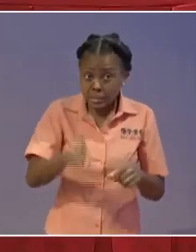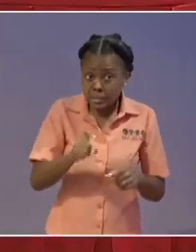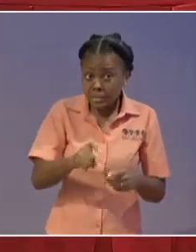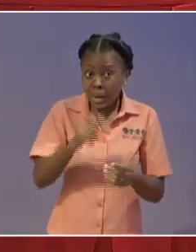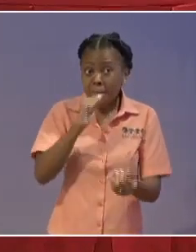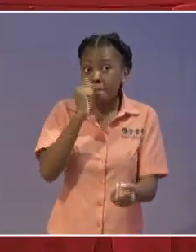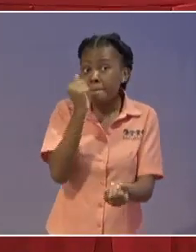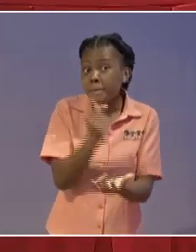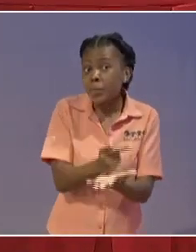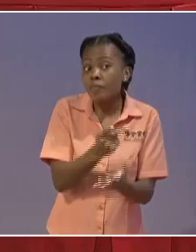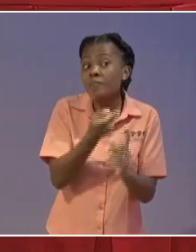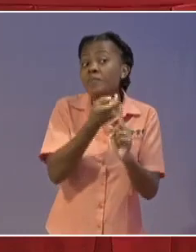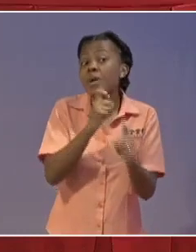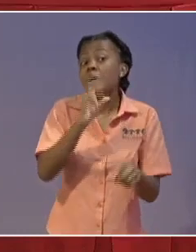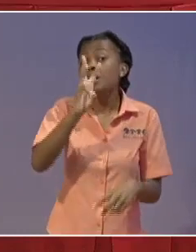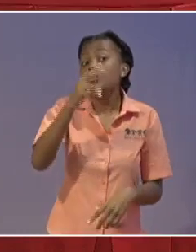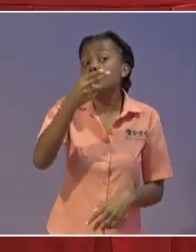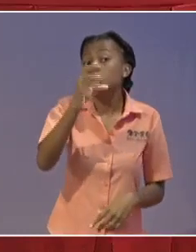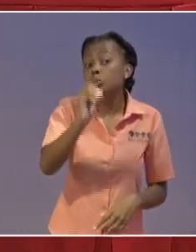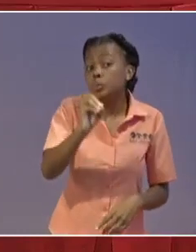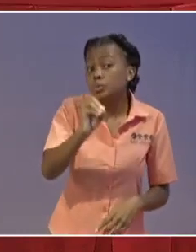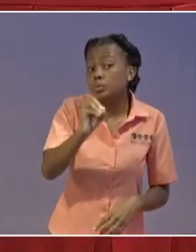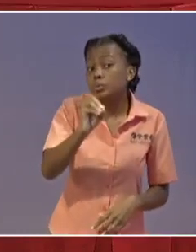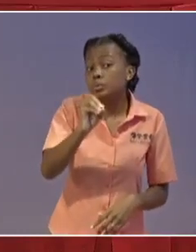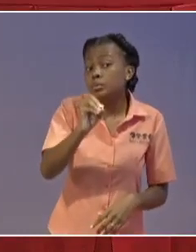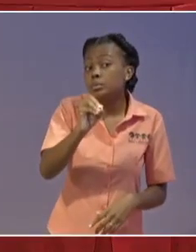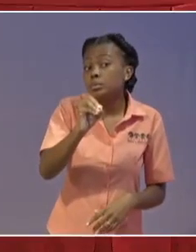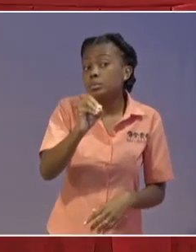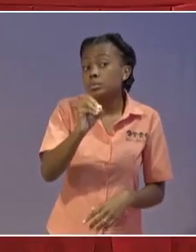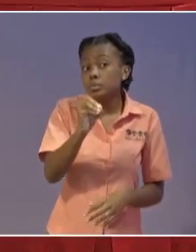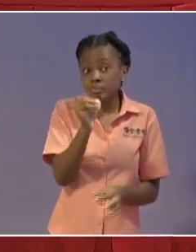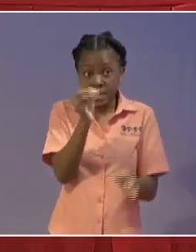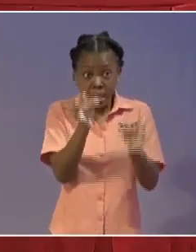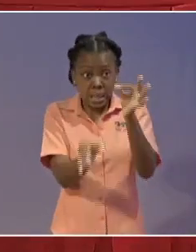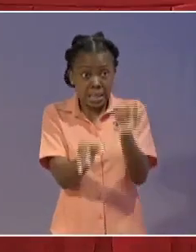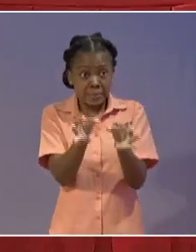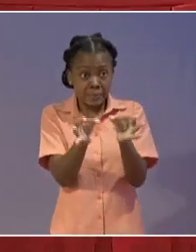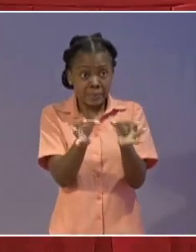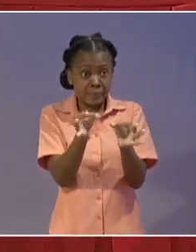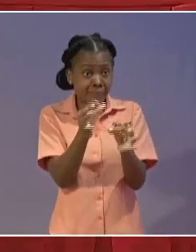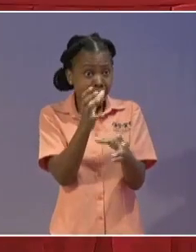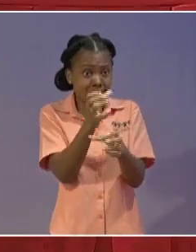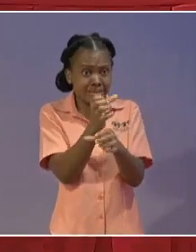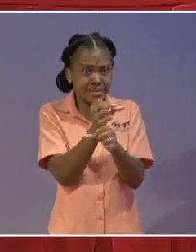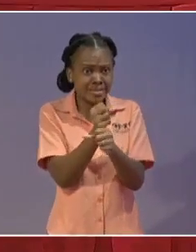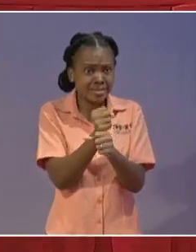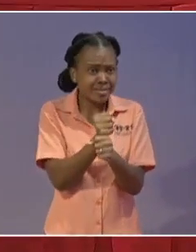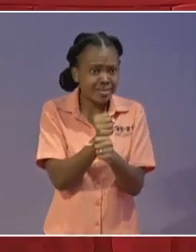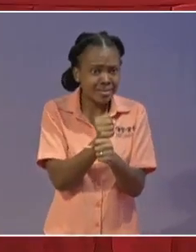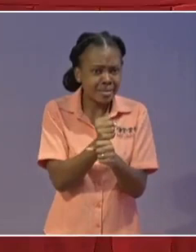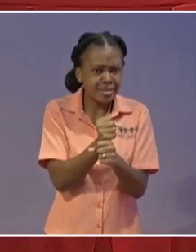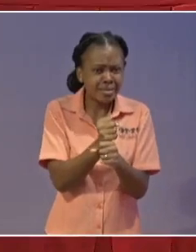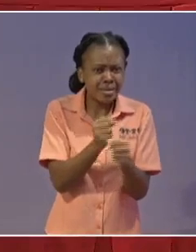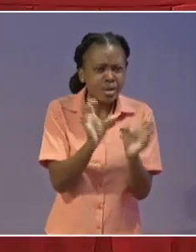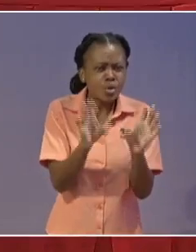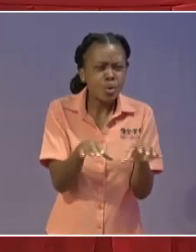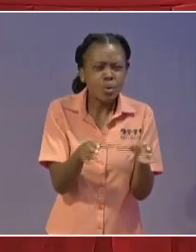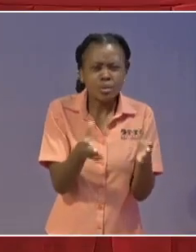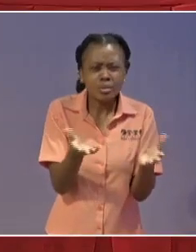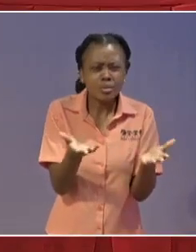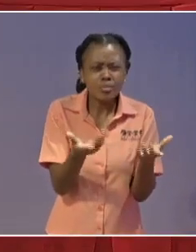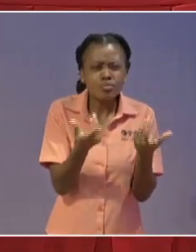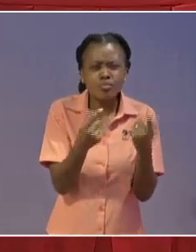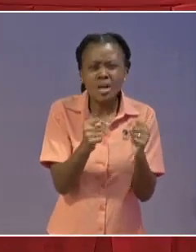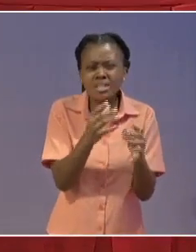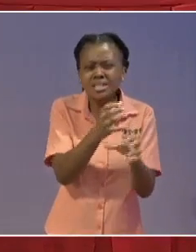into acquiring specific shots for boosters? Thank you. Okay, generally speaking, so